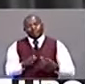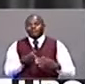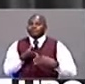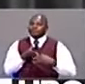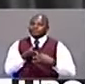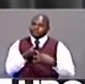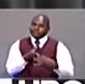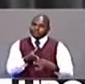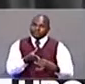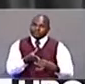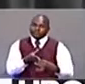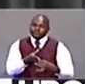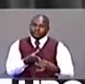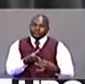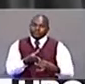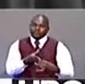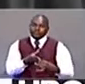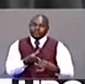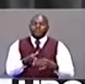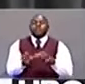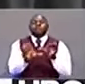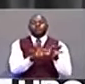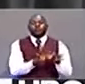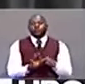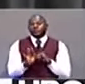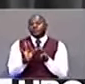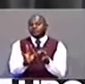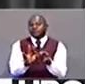leadership, for unity.